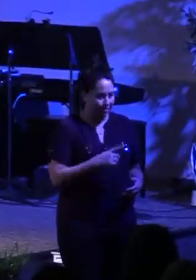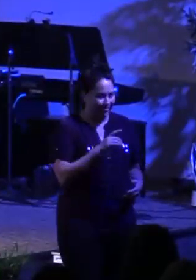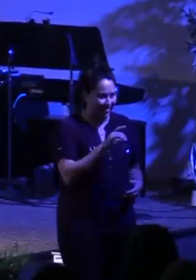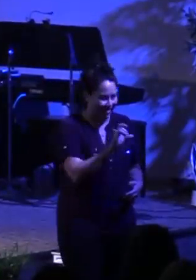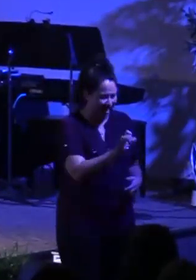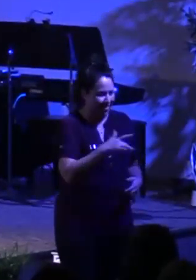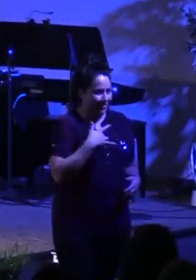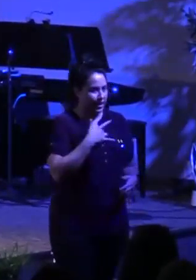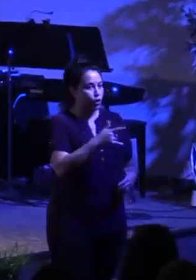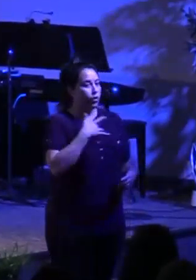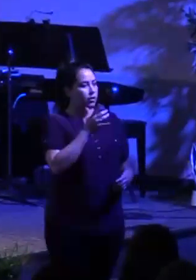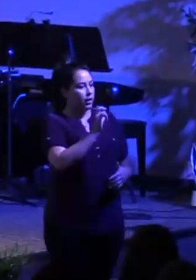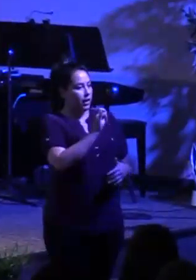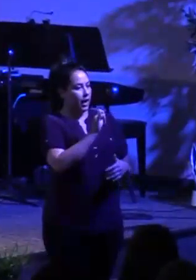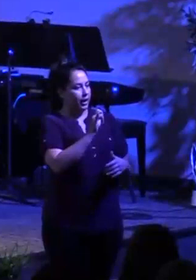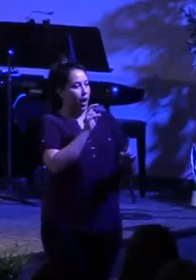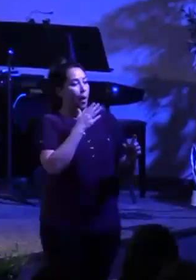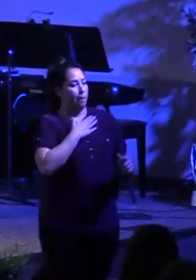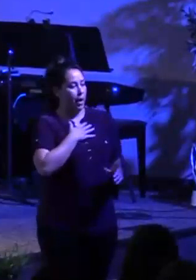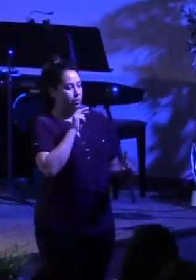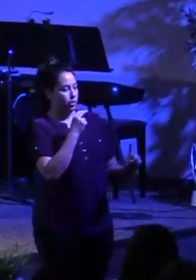That perceived threat?